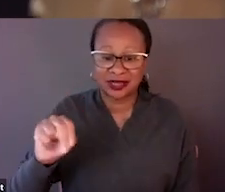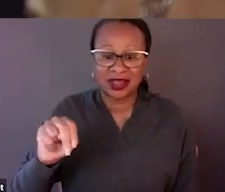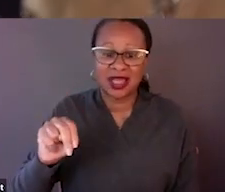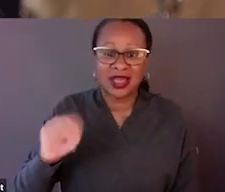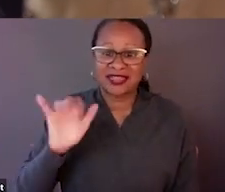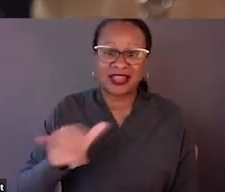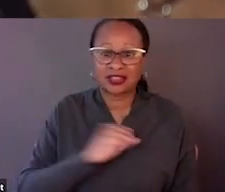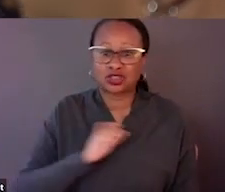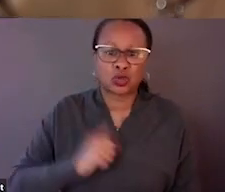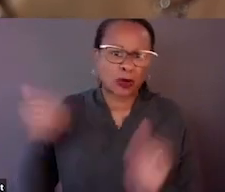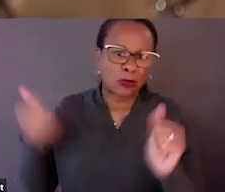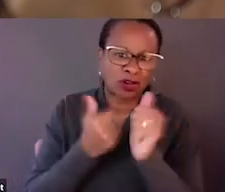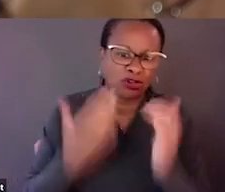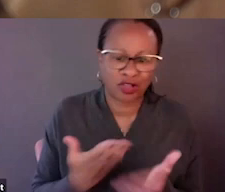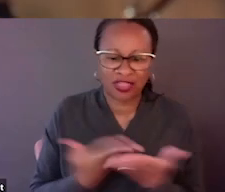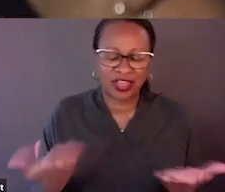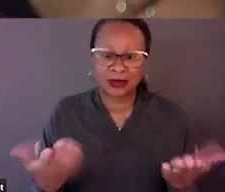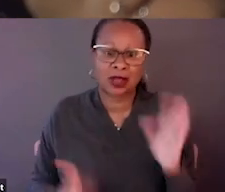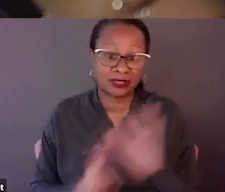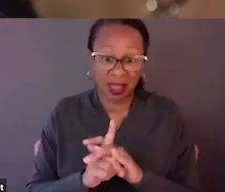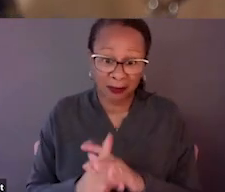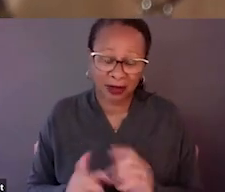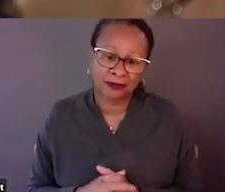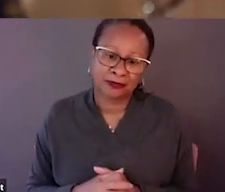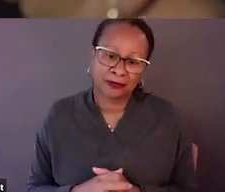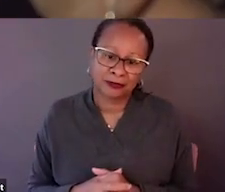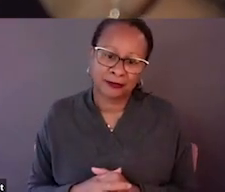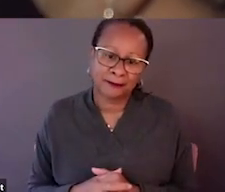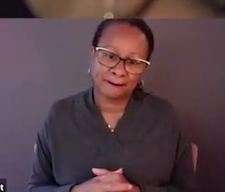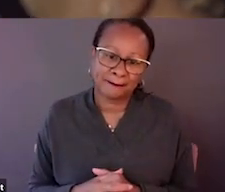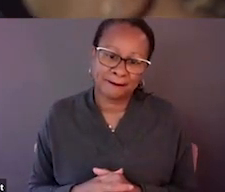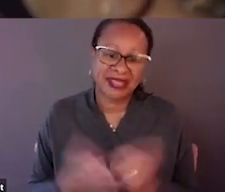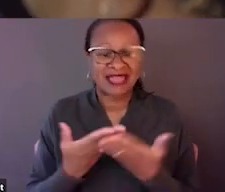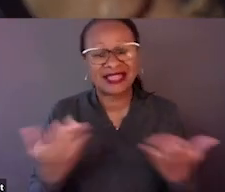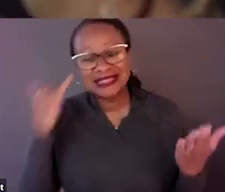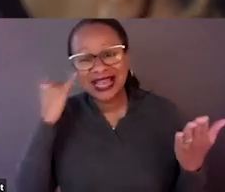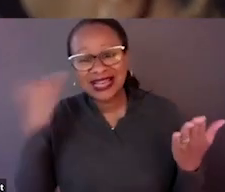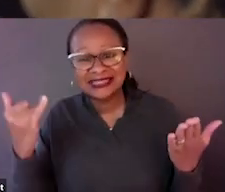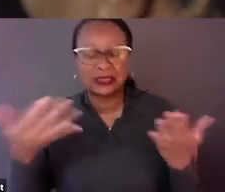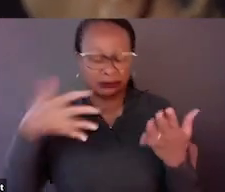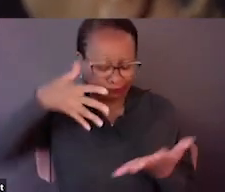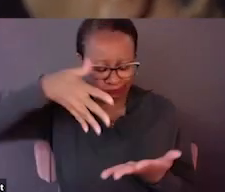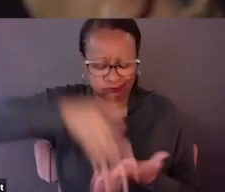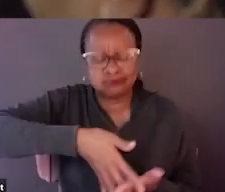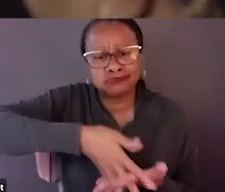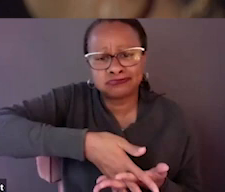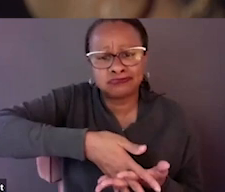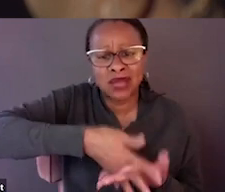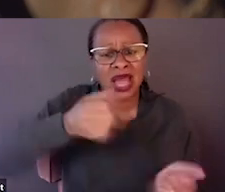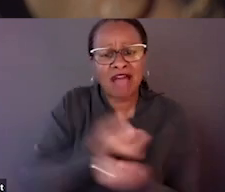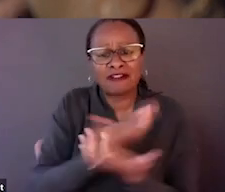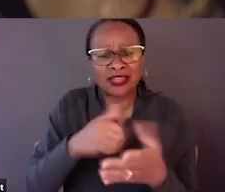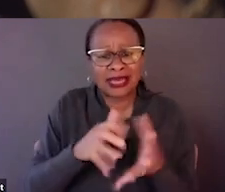thing comes up. You know, so. These ideas permeate everything in American,